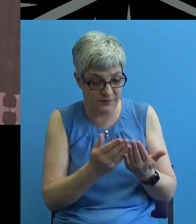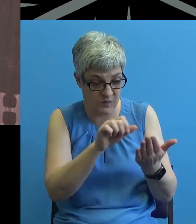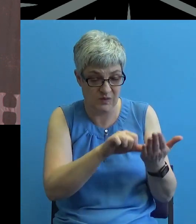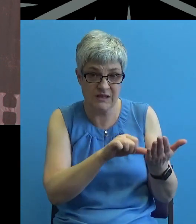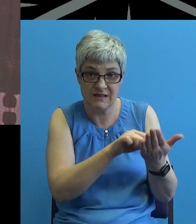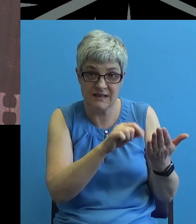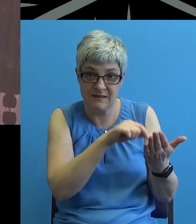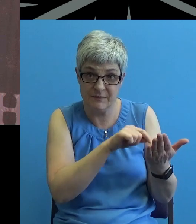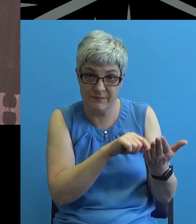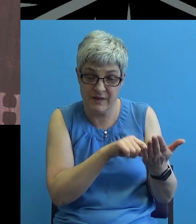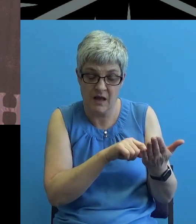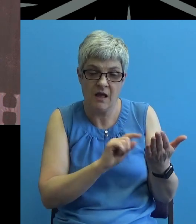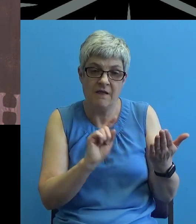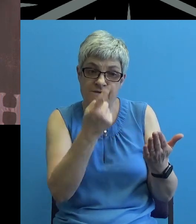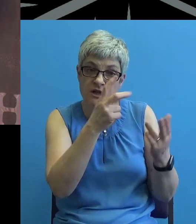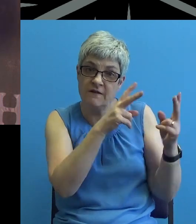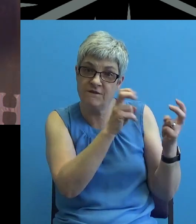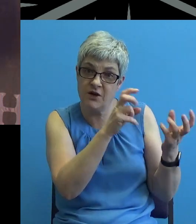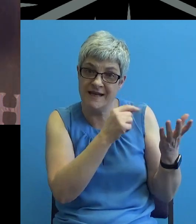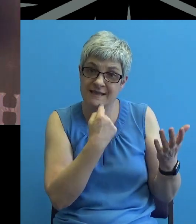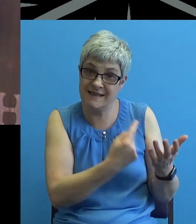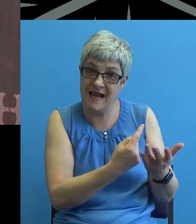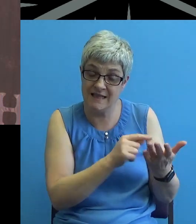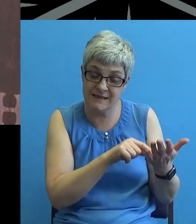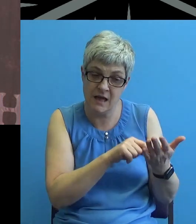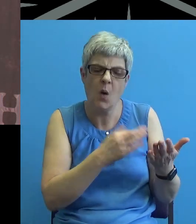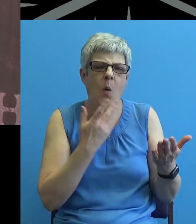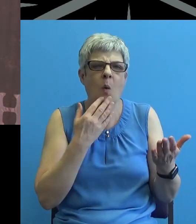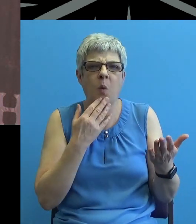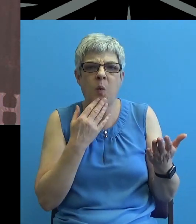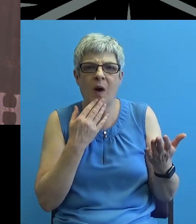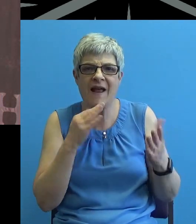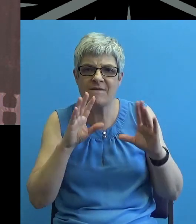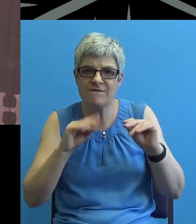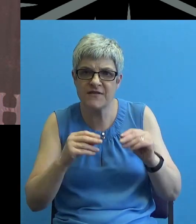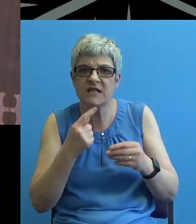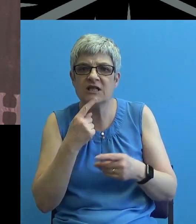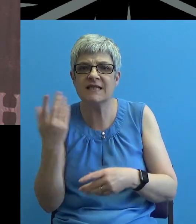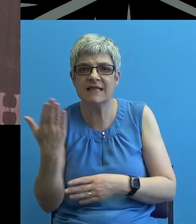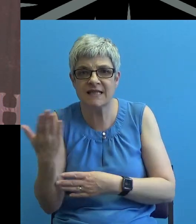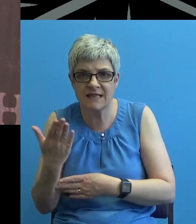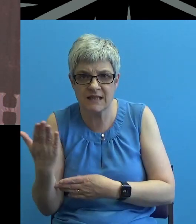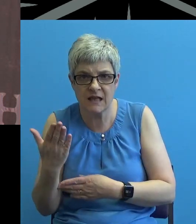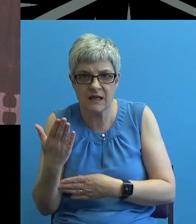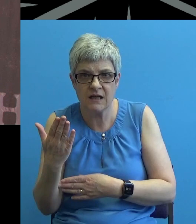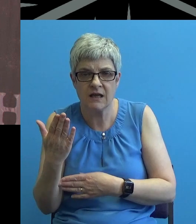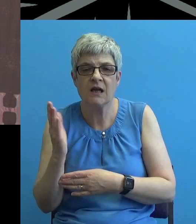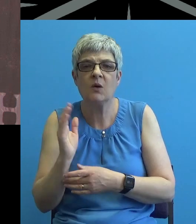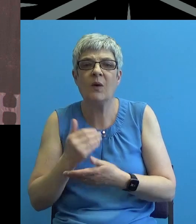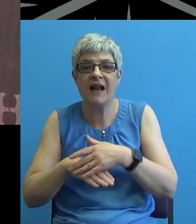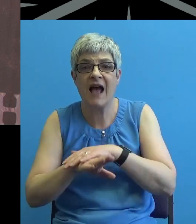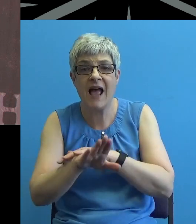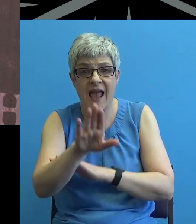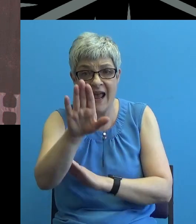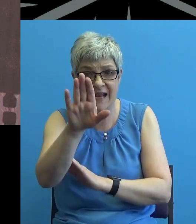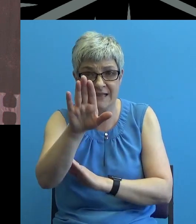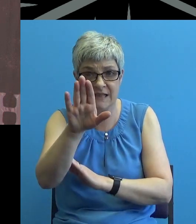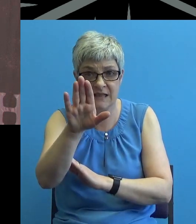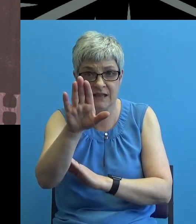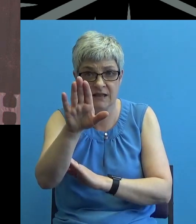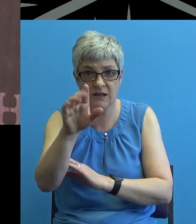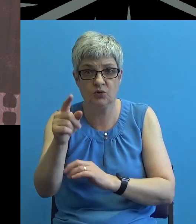very first phrase that we come to says this: when he said this, he went ahead on up to